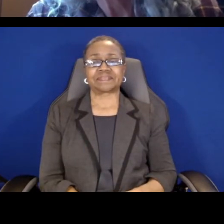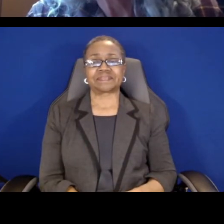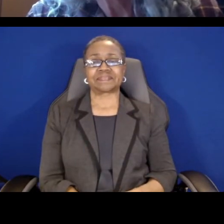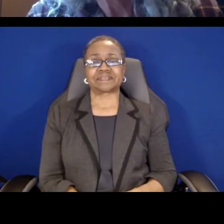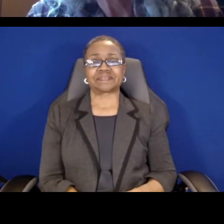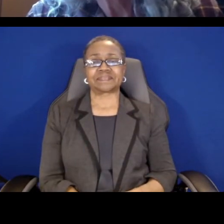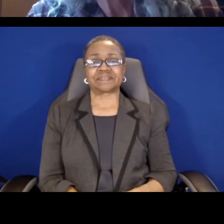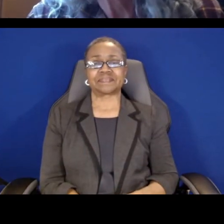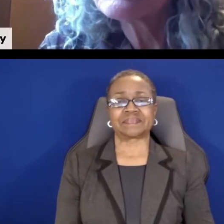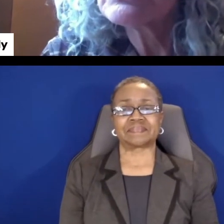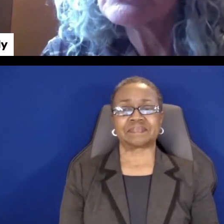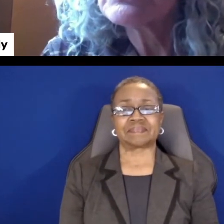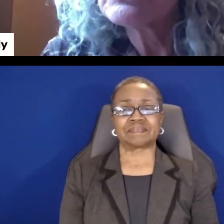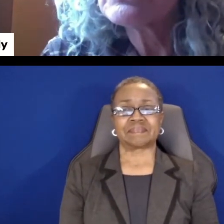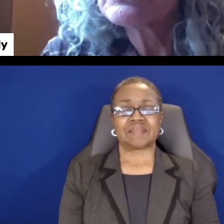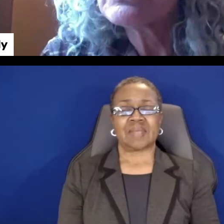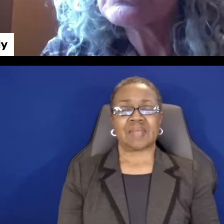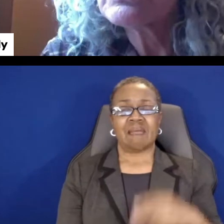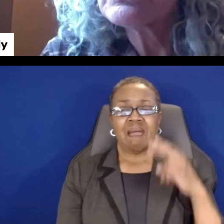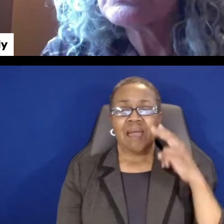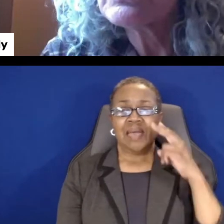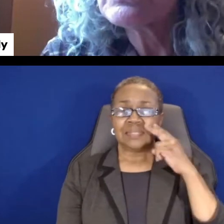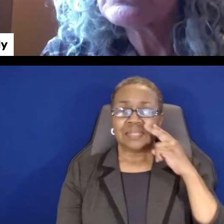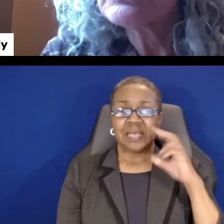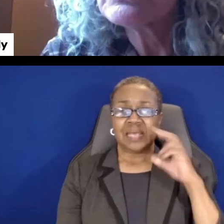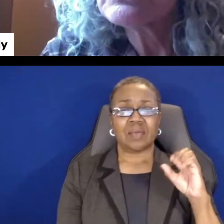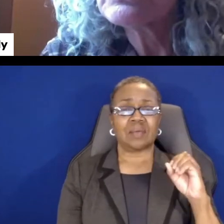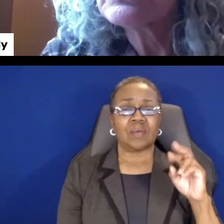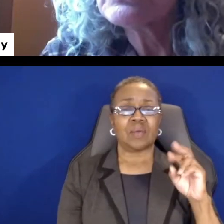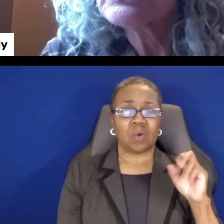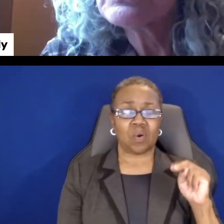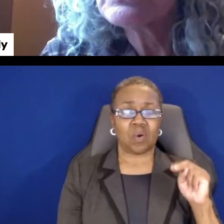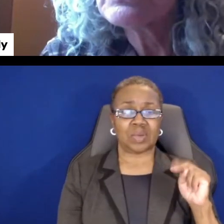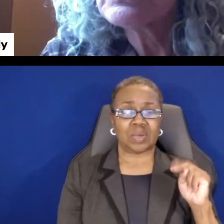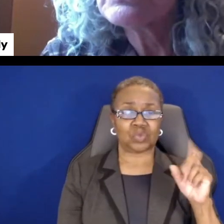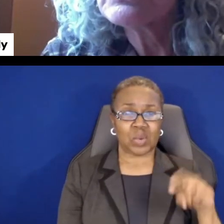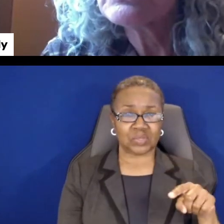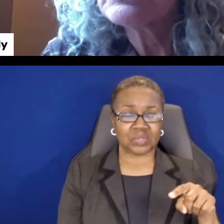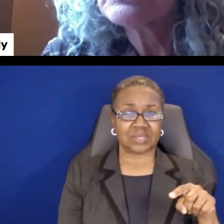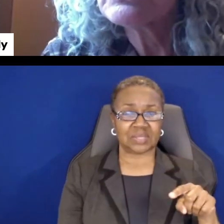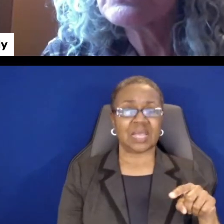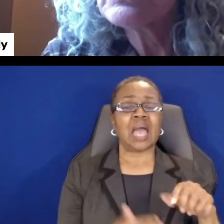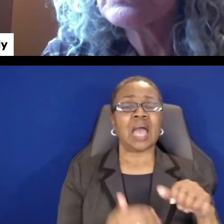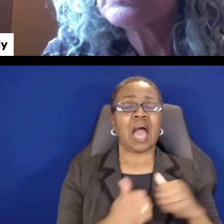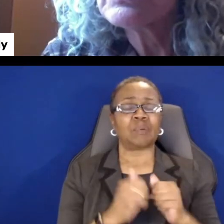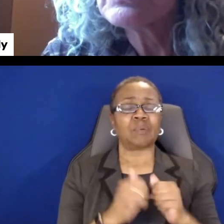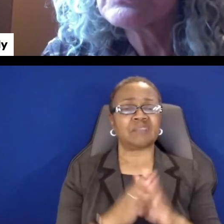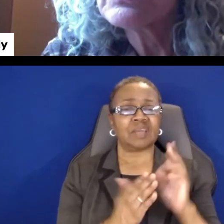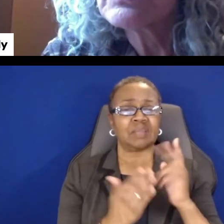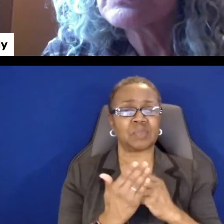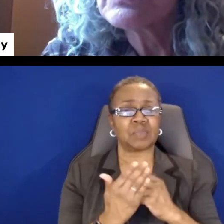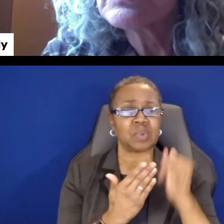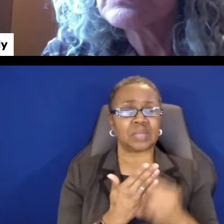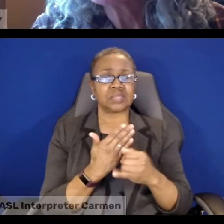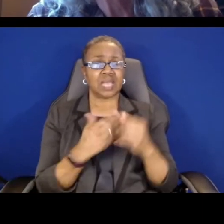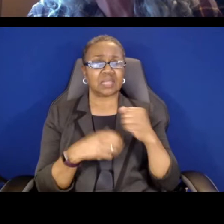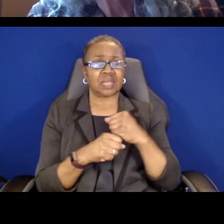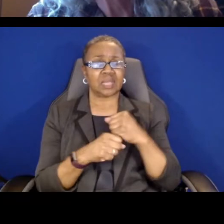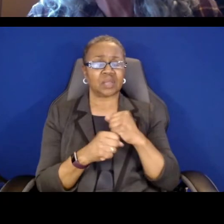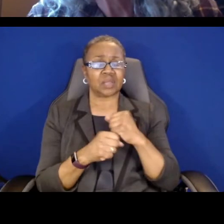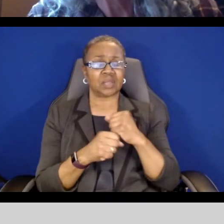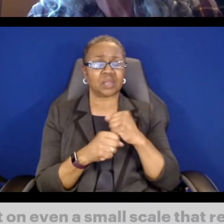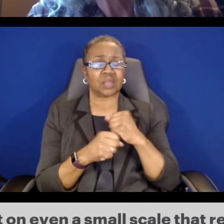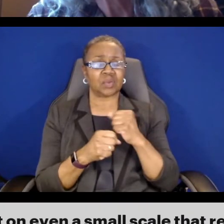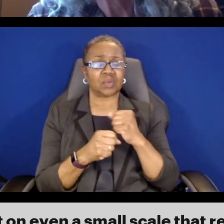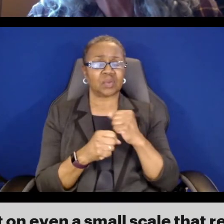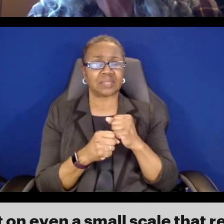see Oren's question. Hi, Oren. He was in the video. How would we develop a project that creates habitat or even a small scale